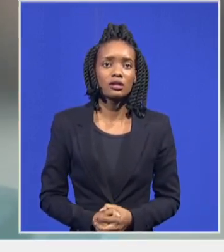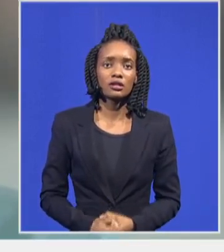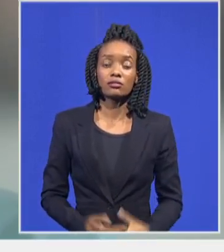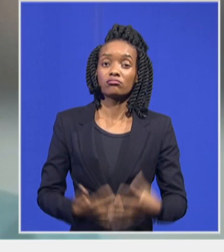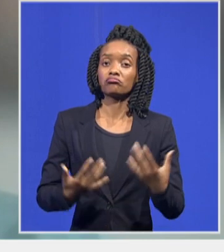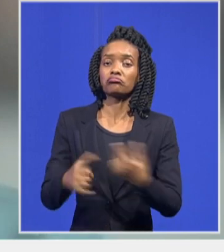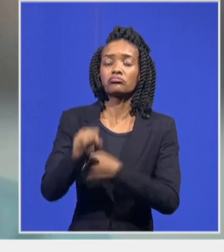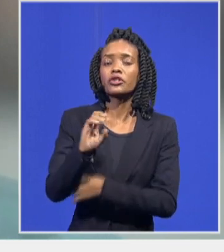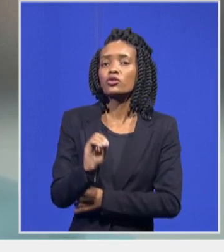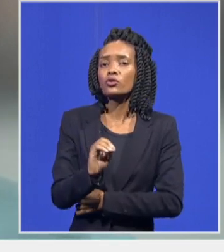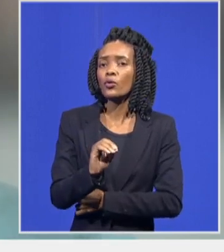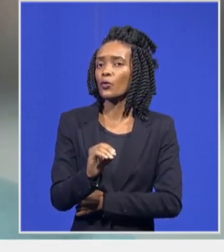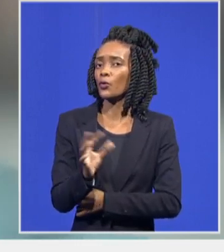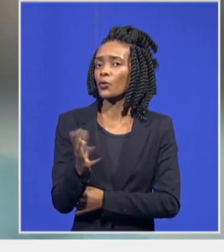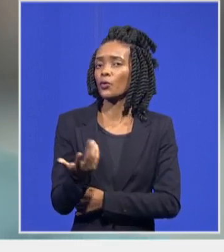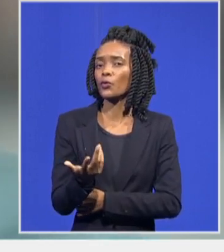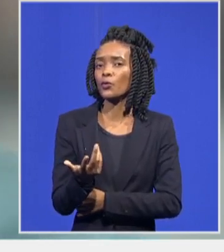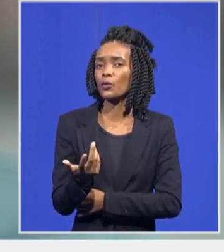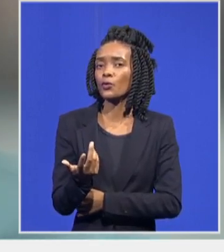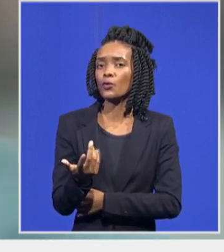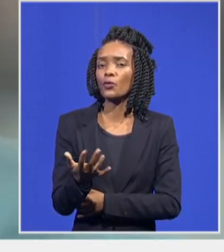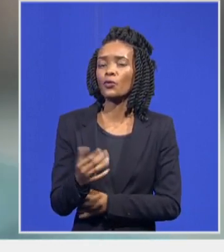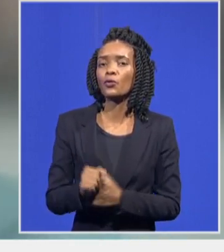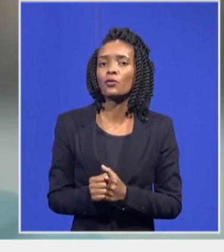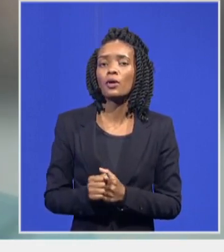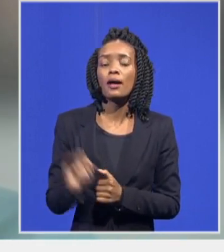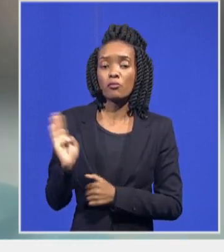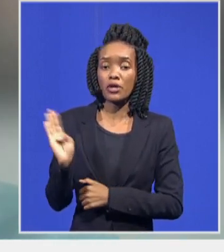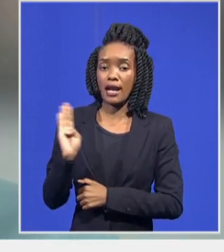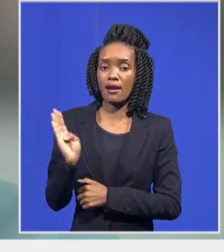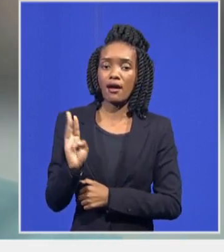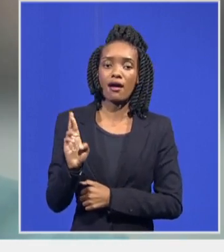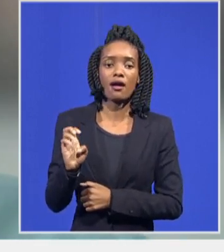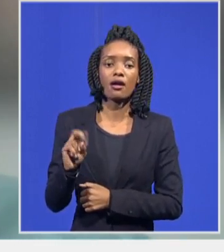So just with respect to Brenda's question,